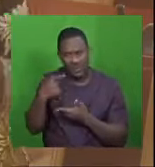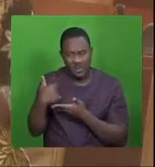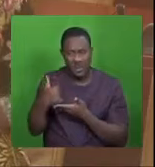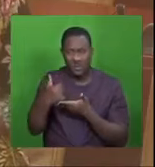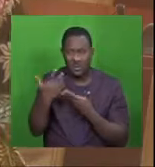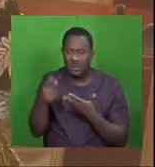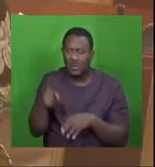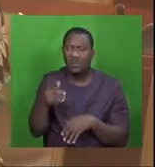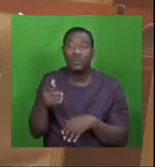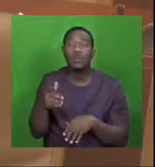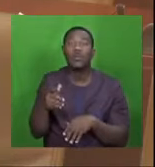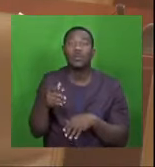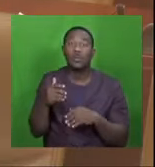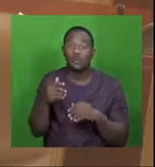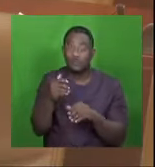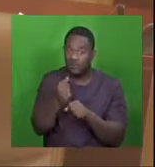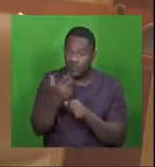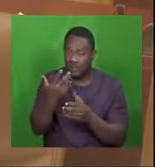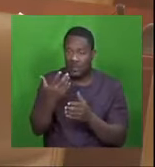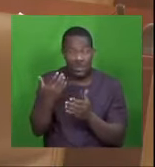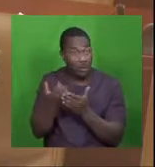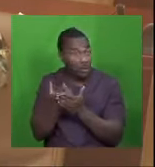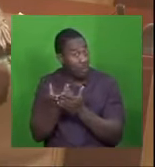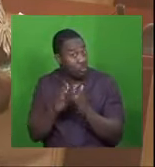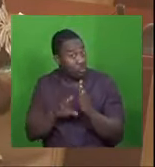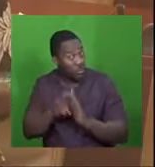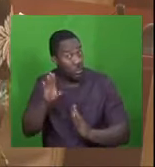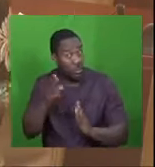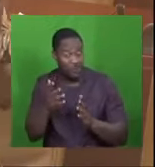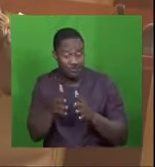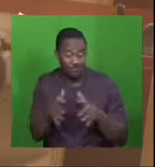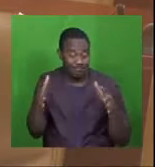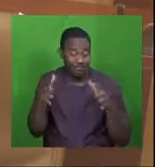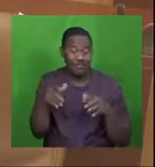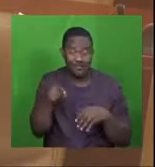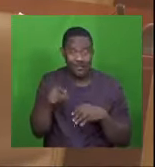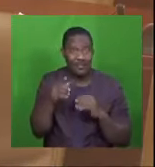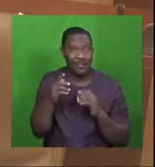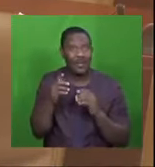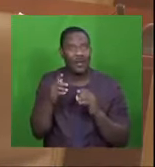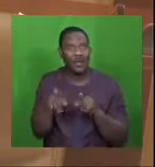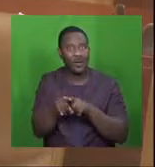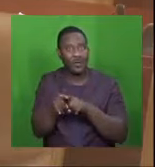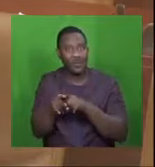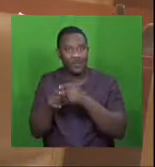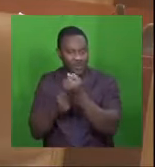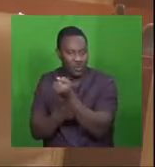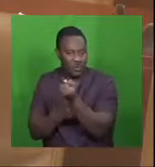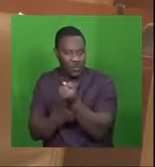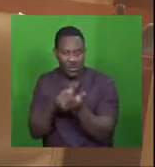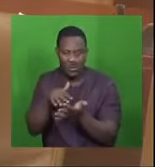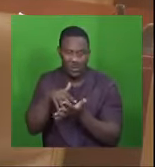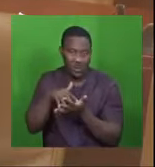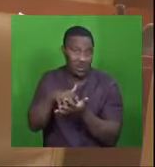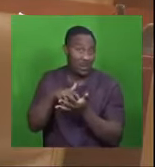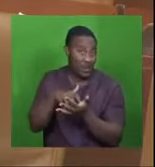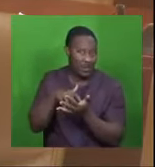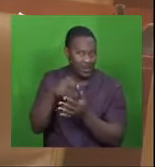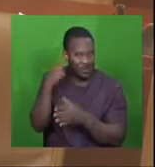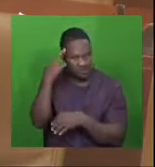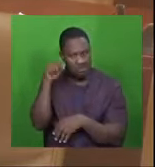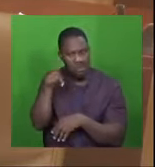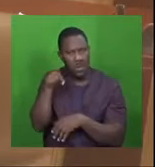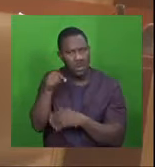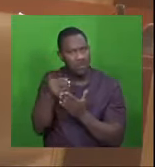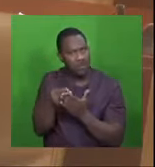one, stabilize this economy, and also help the economy to grow and give support to the vulnerable, because it is in raising these monies